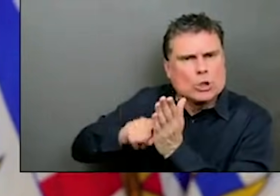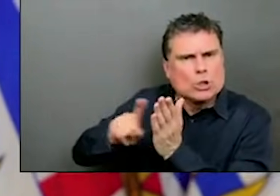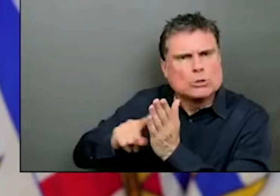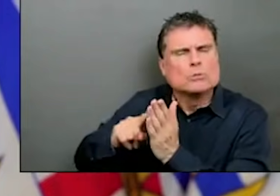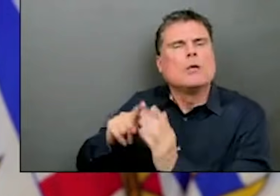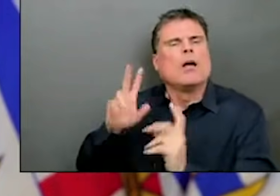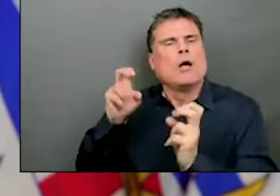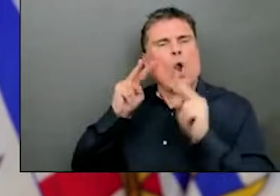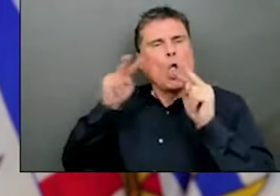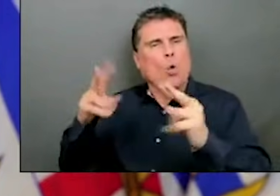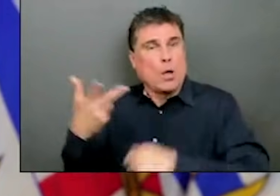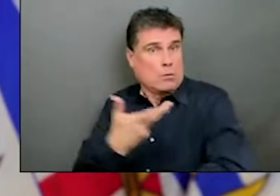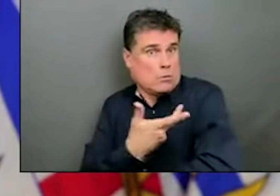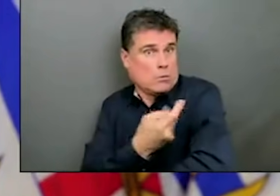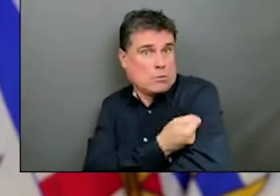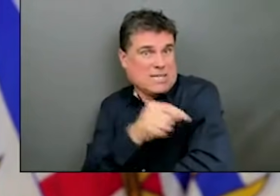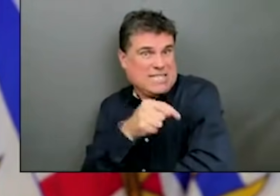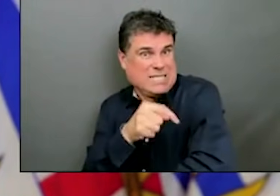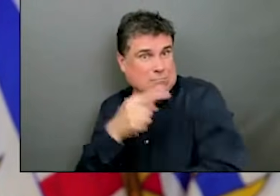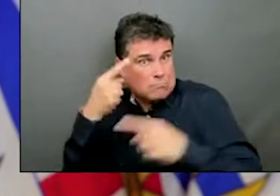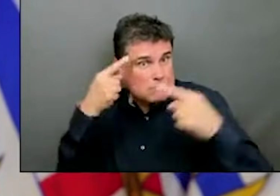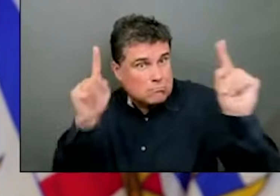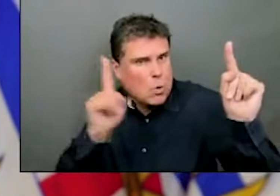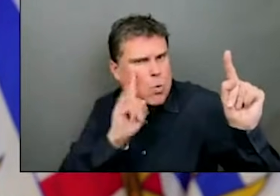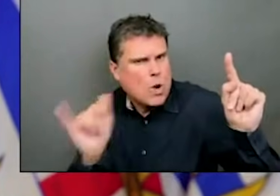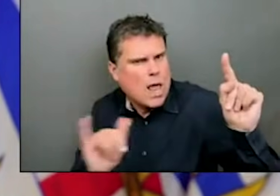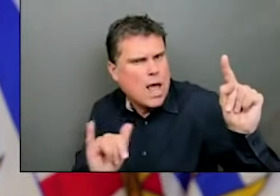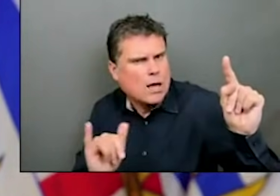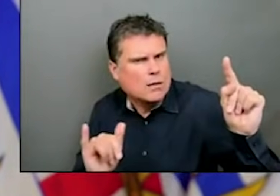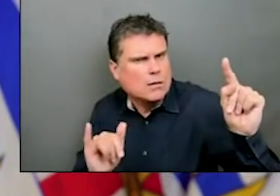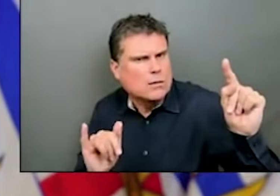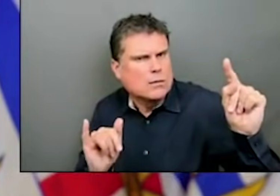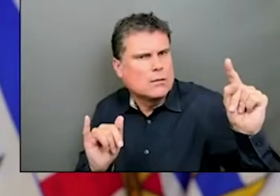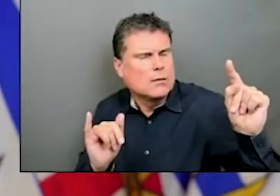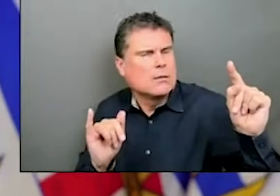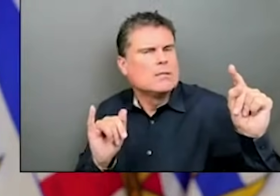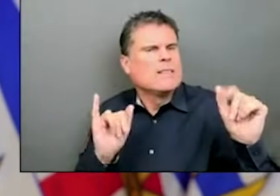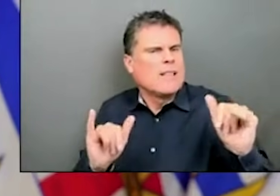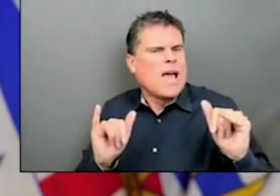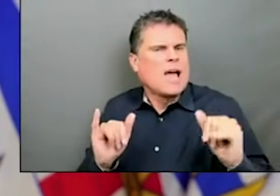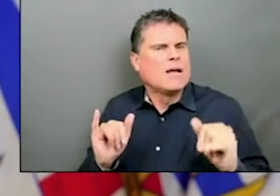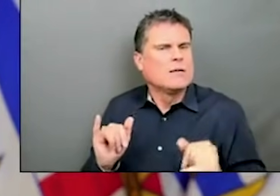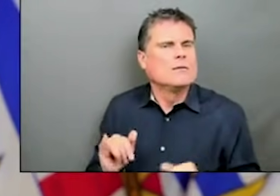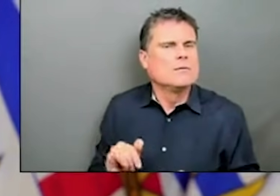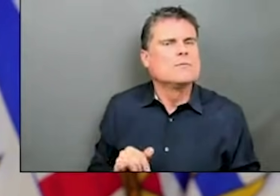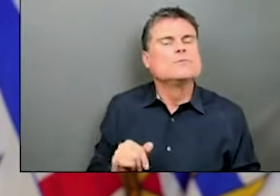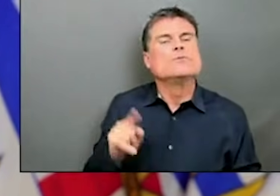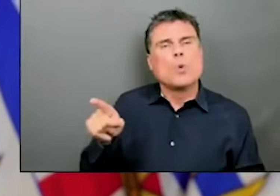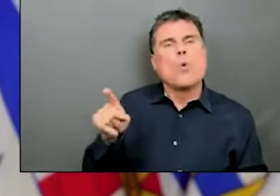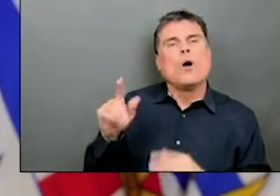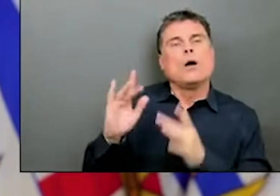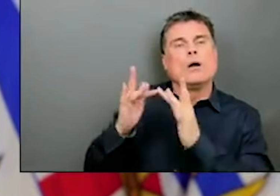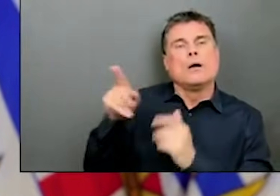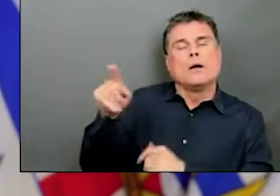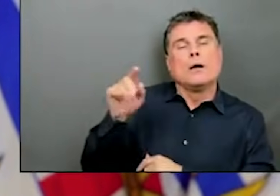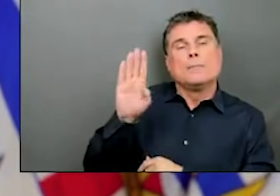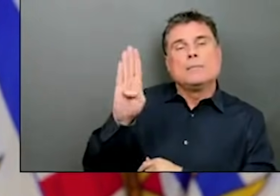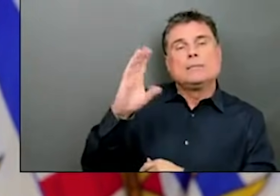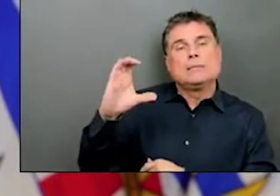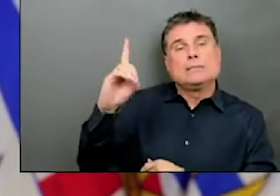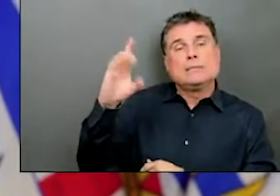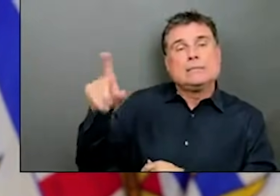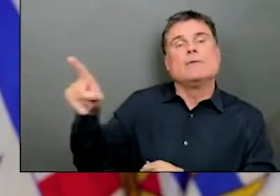Dr. Skowronski and her team at the BC CDC have been doing this. And what it is we link people who've been immunized